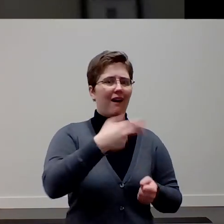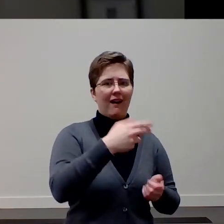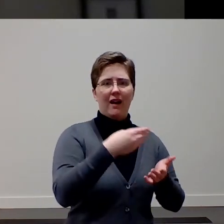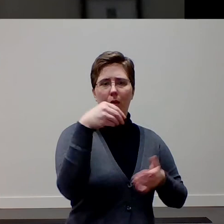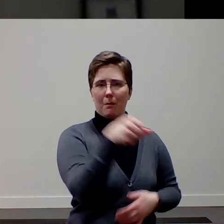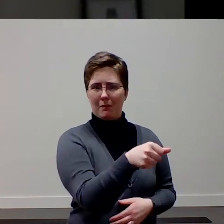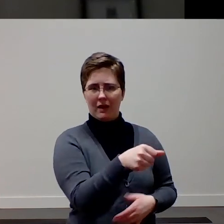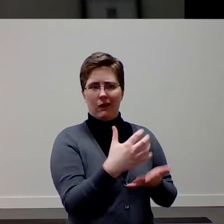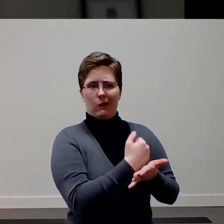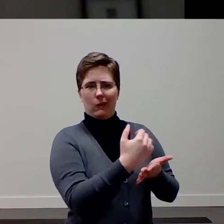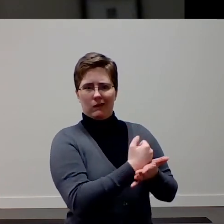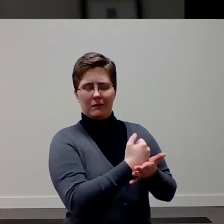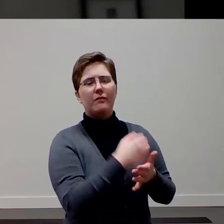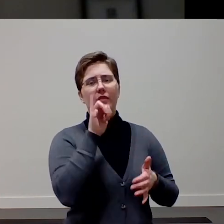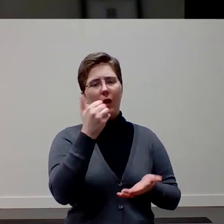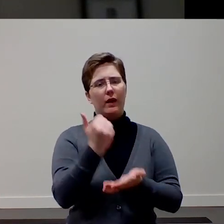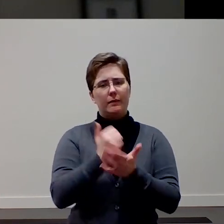Been moved and seconded.